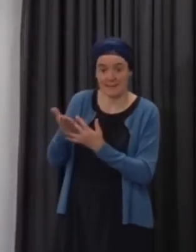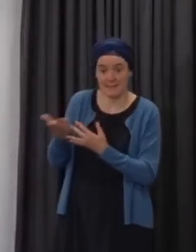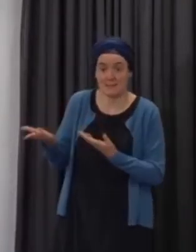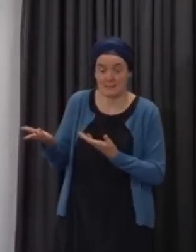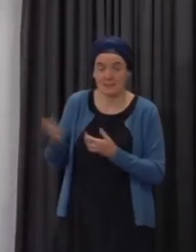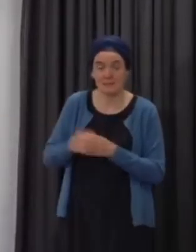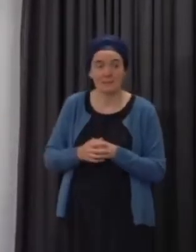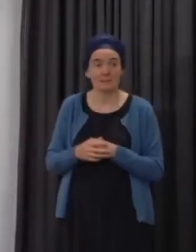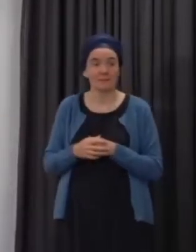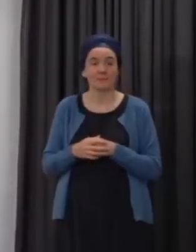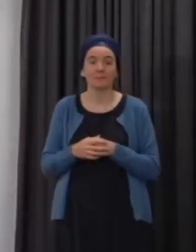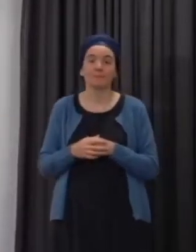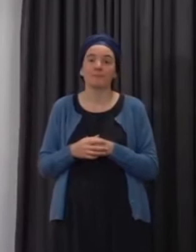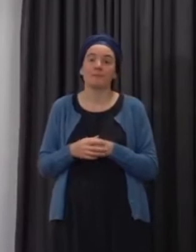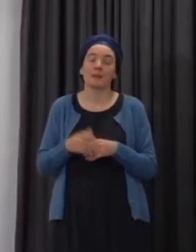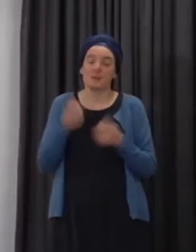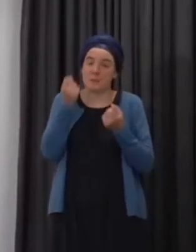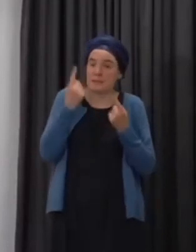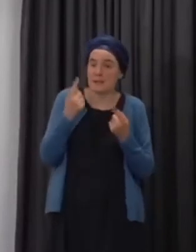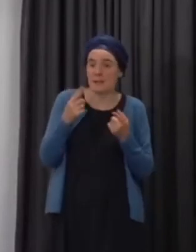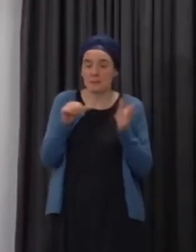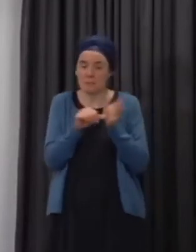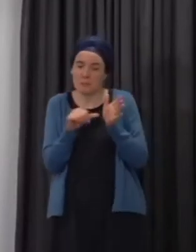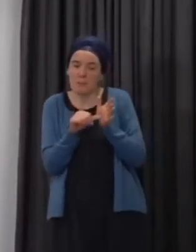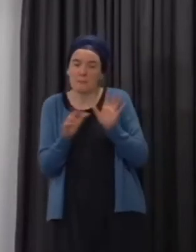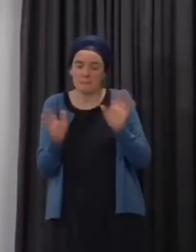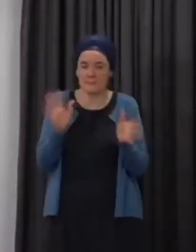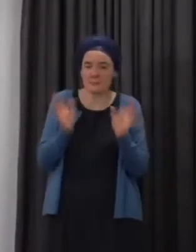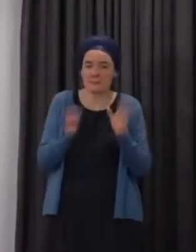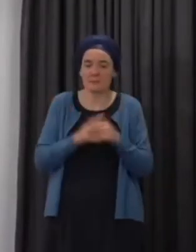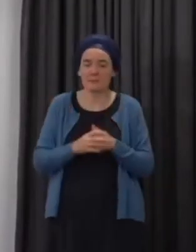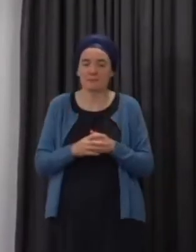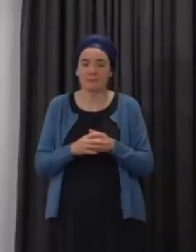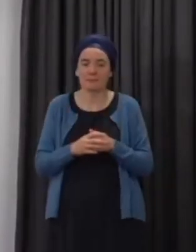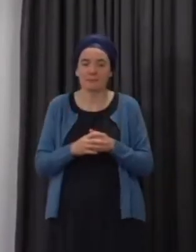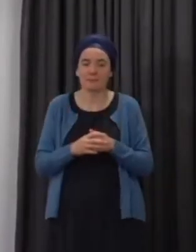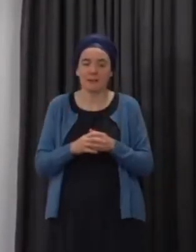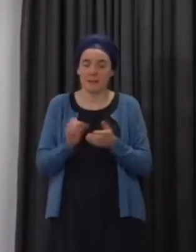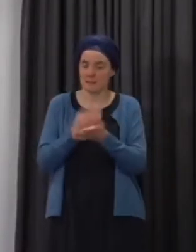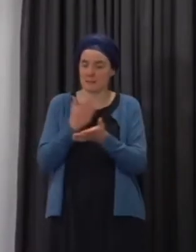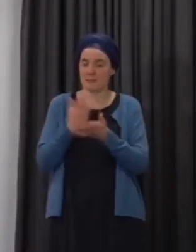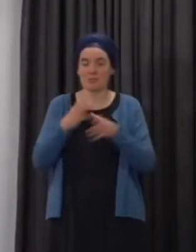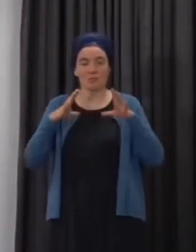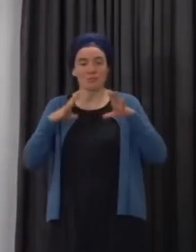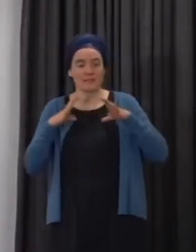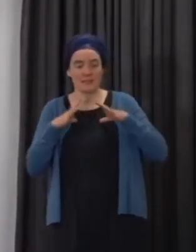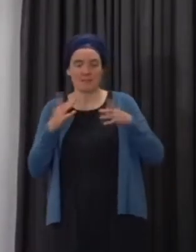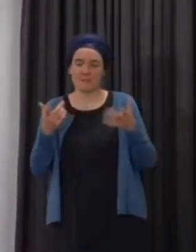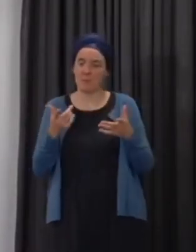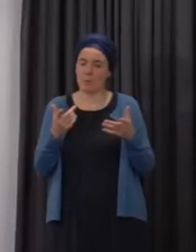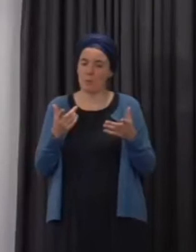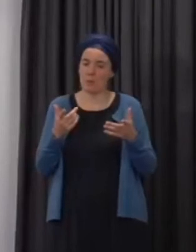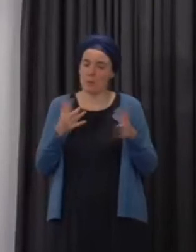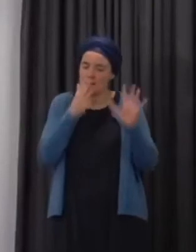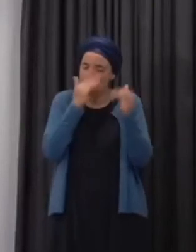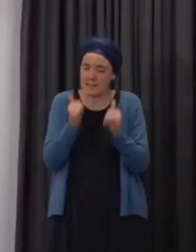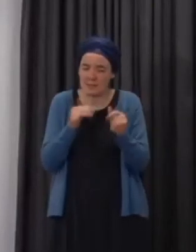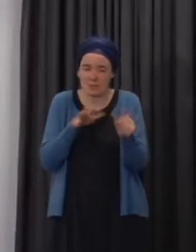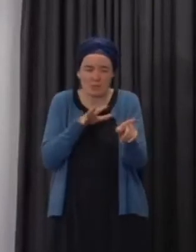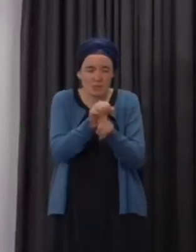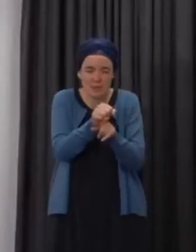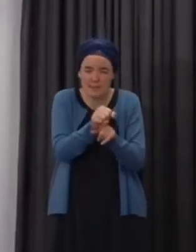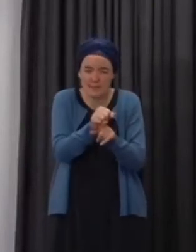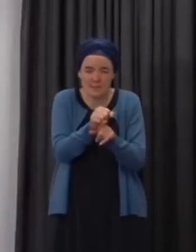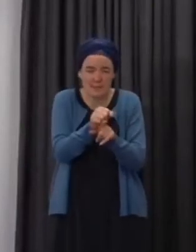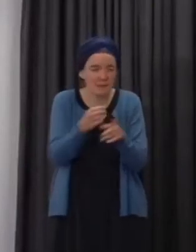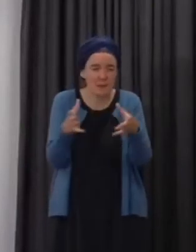that we do understand the teething problems that exist as you'd expect us to, and to make sure we're ready for test, trace, protect when it's going to need to be undertaken